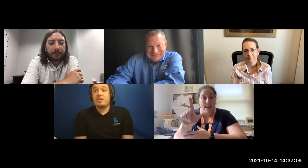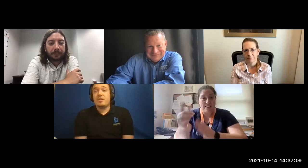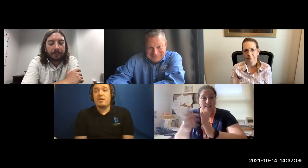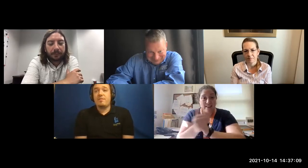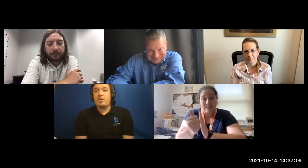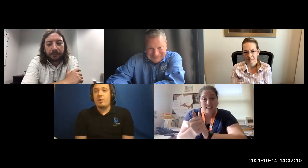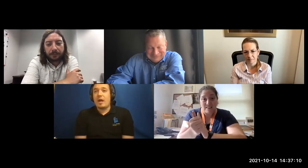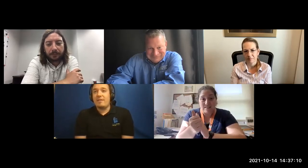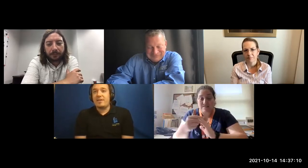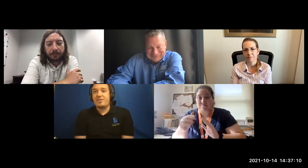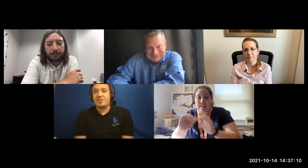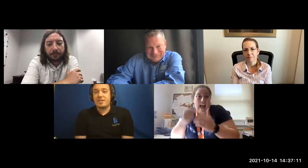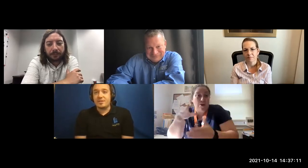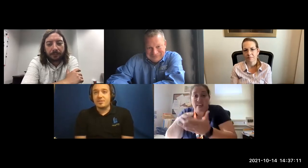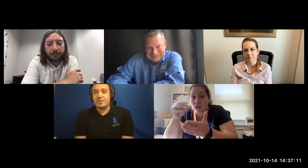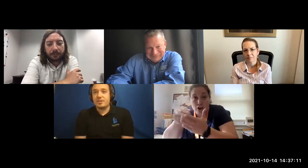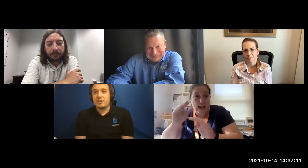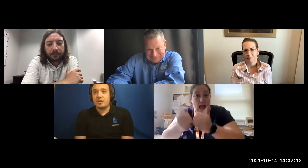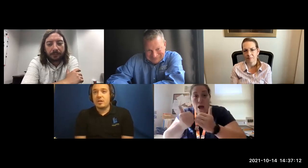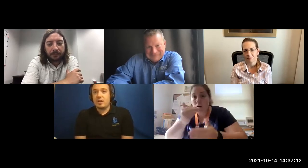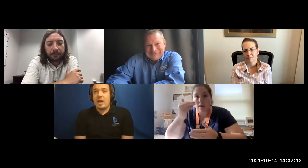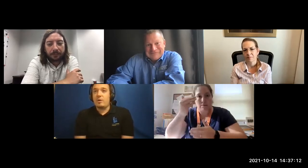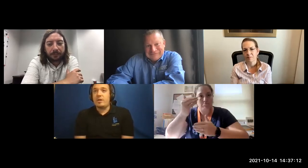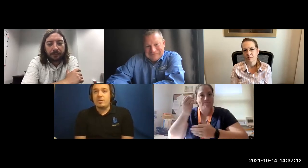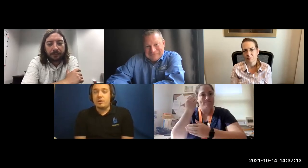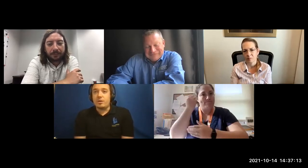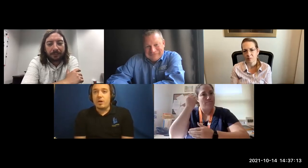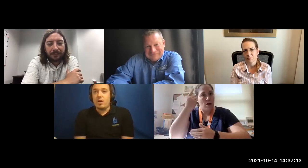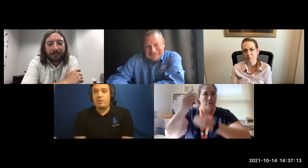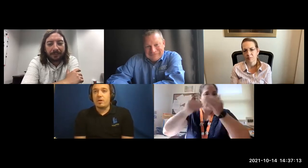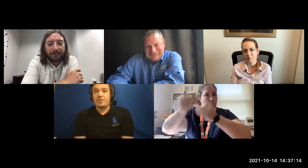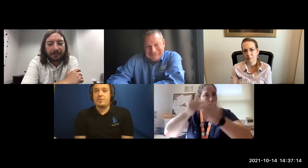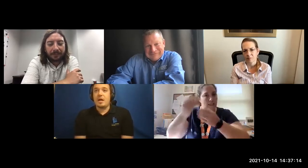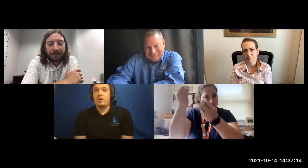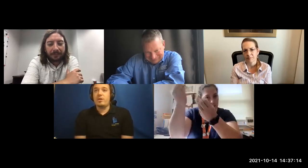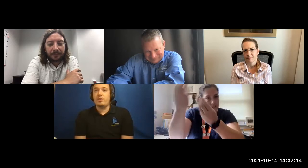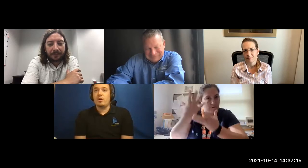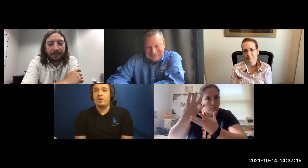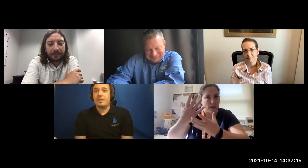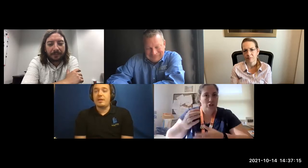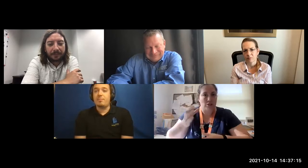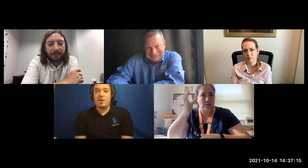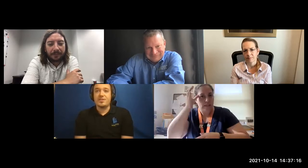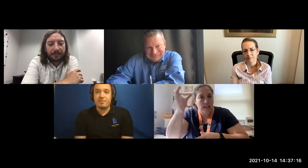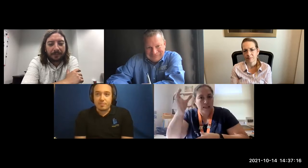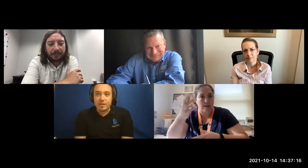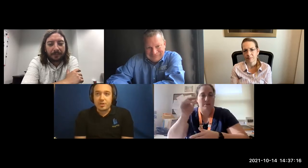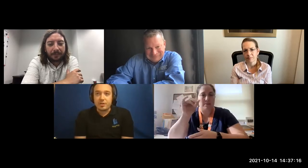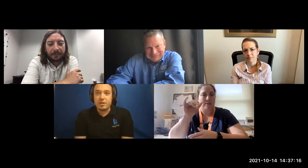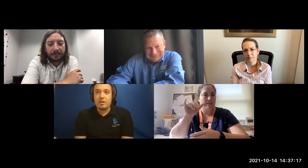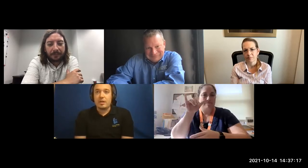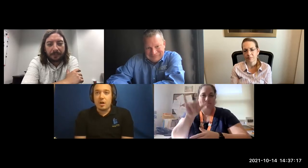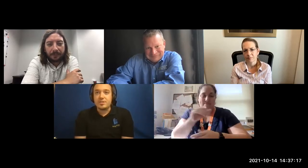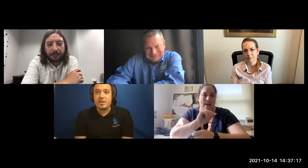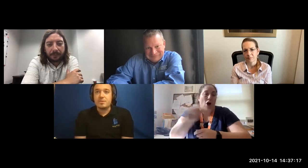Because if you don't have the ASL skills, how can you learn other concepts? How can you understand and process